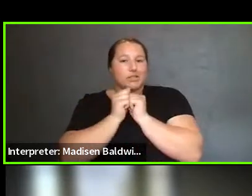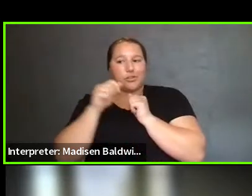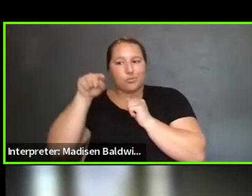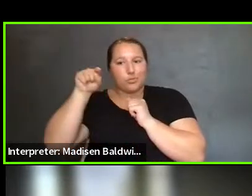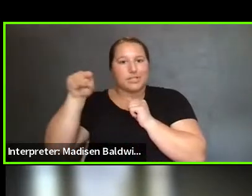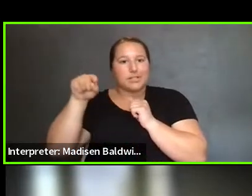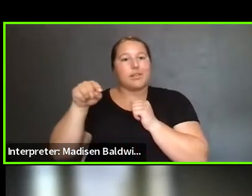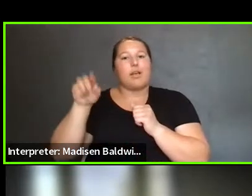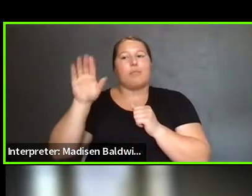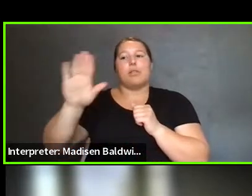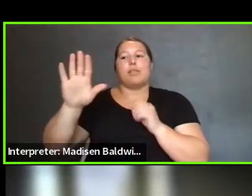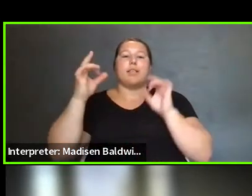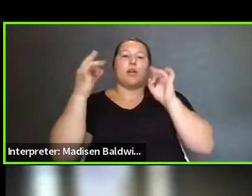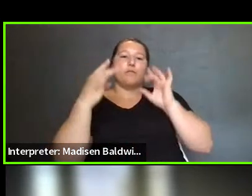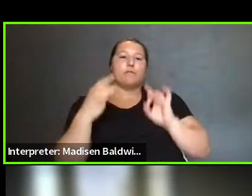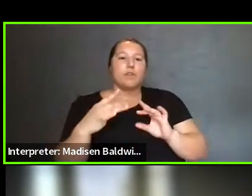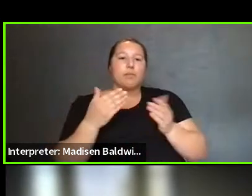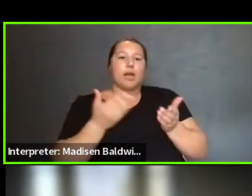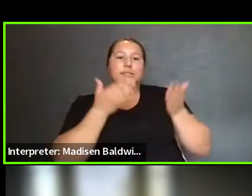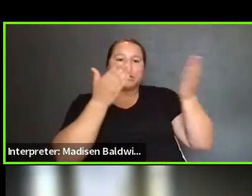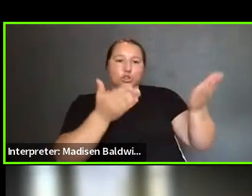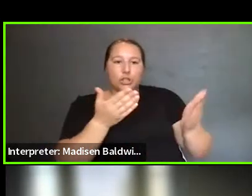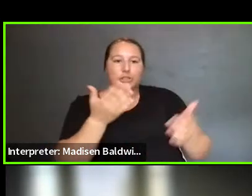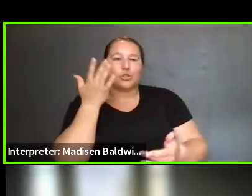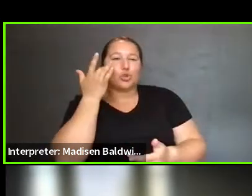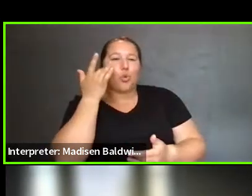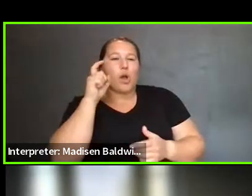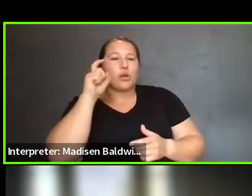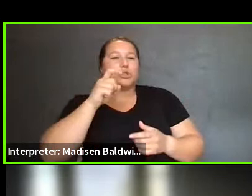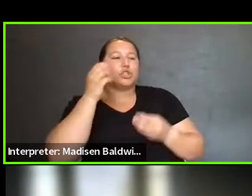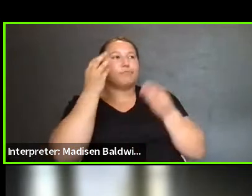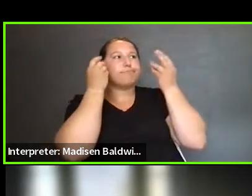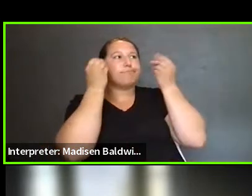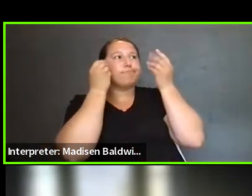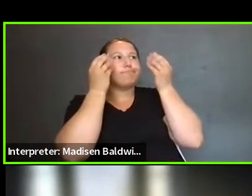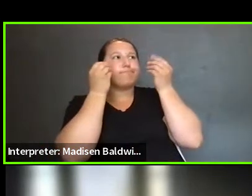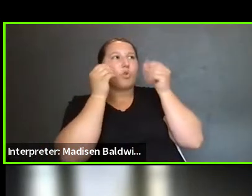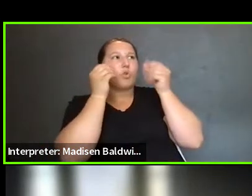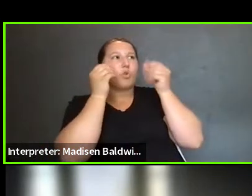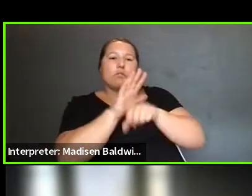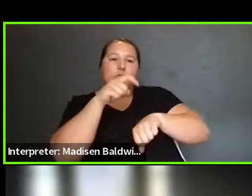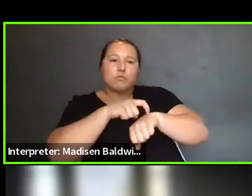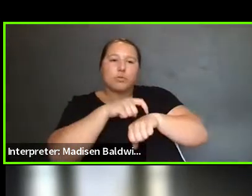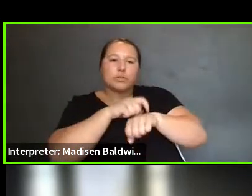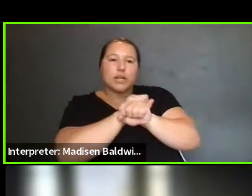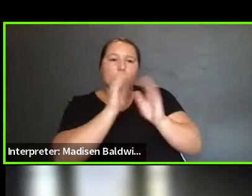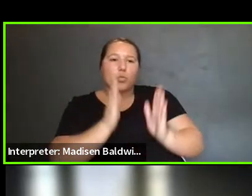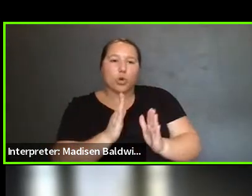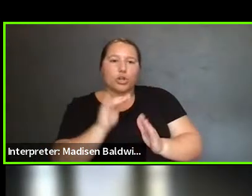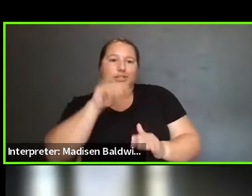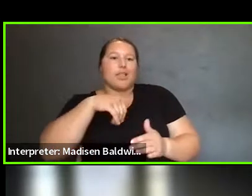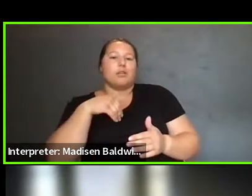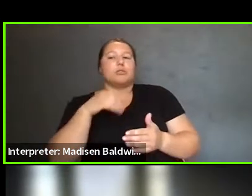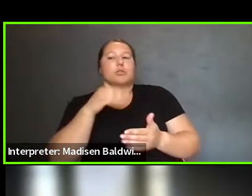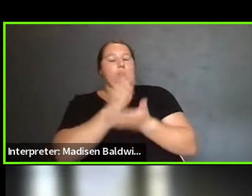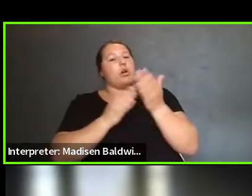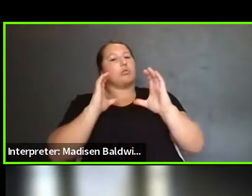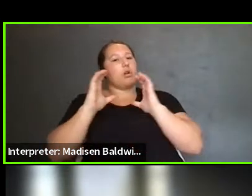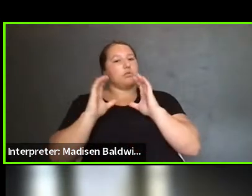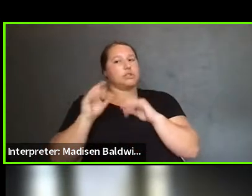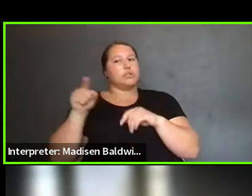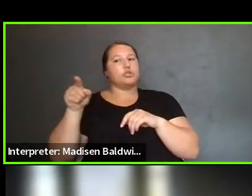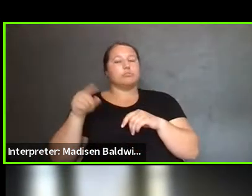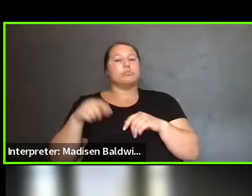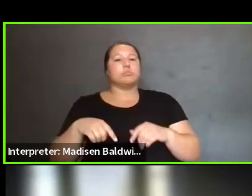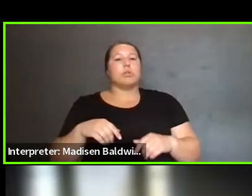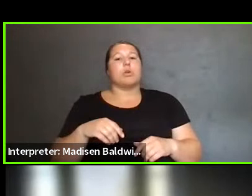feedback and suggestions around why we should consider full-time was part of that conversation as well. So I will say that